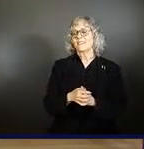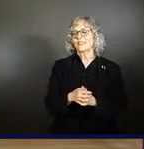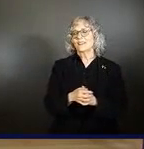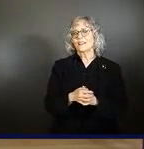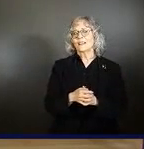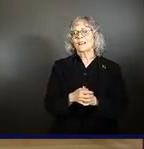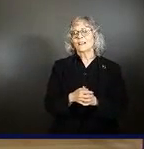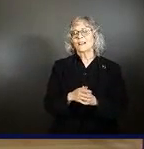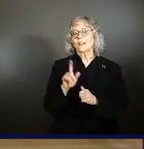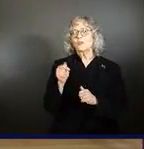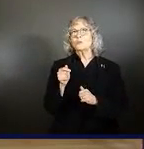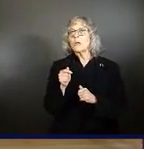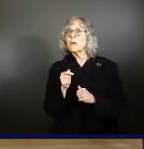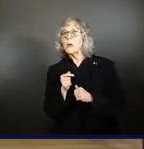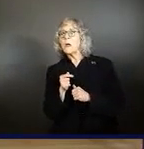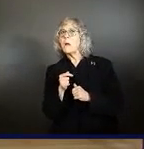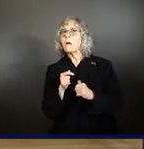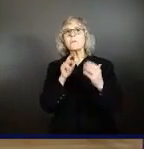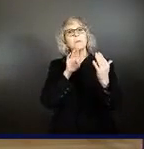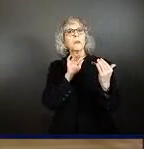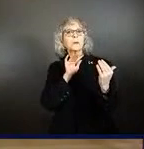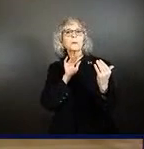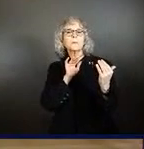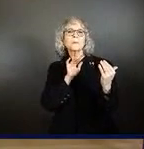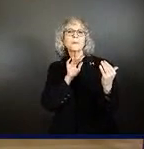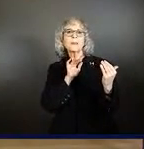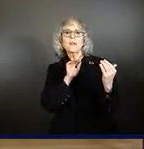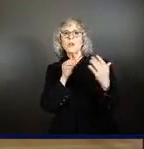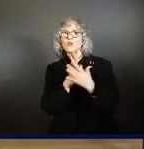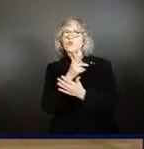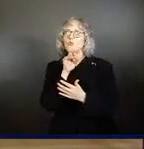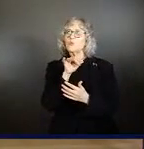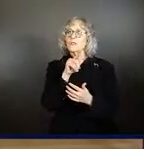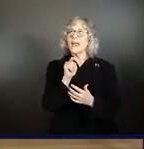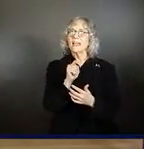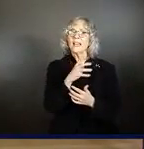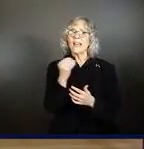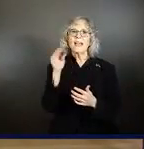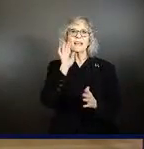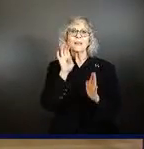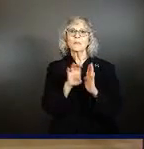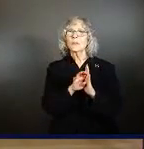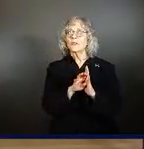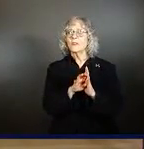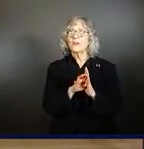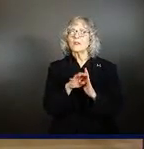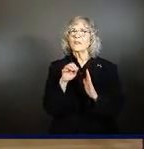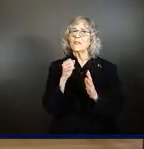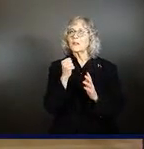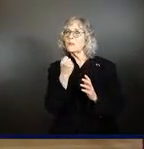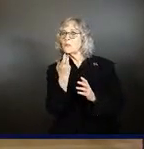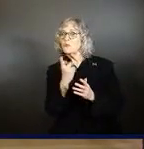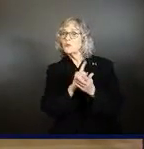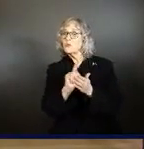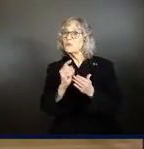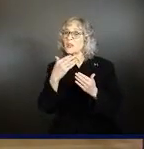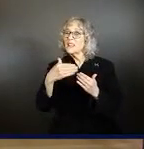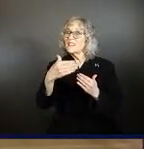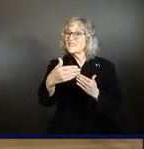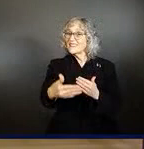you can anticipate new data and images definitely within the next few weeks.